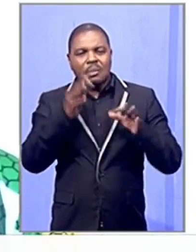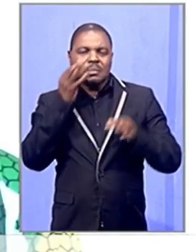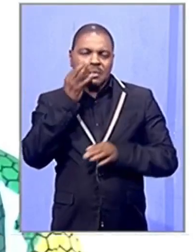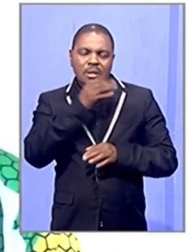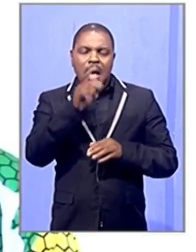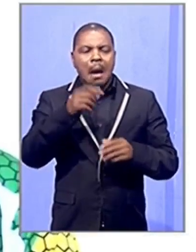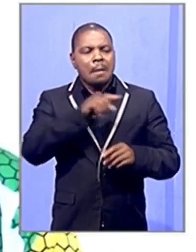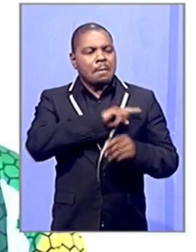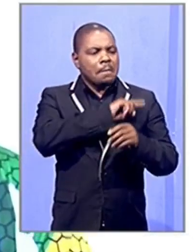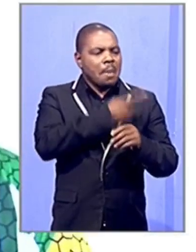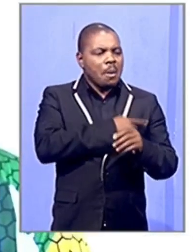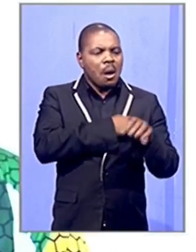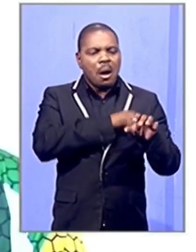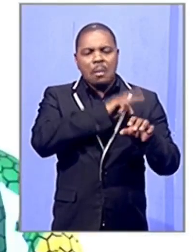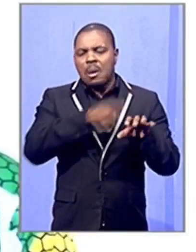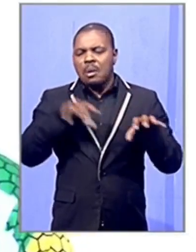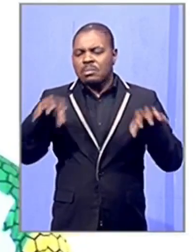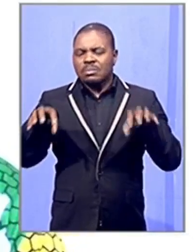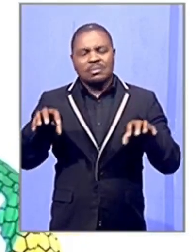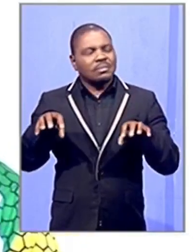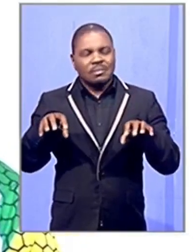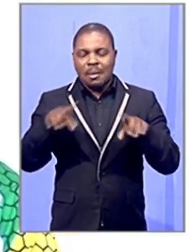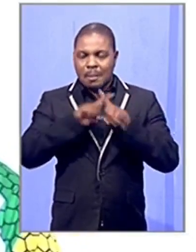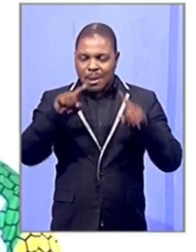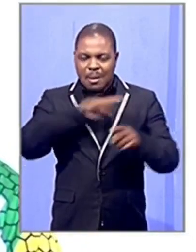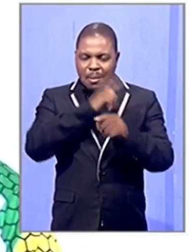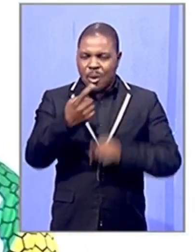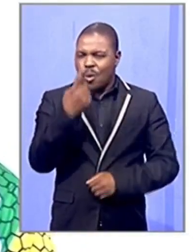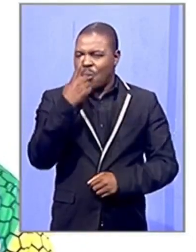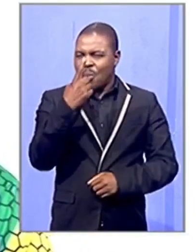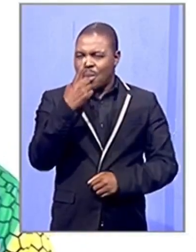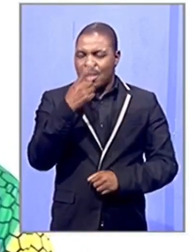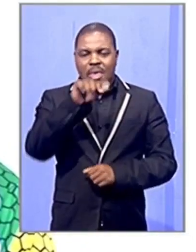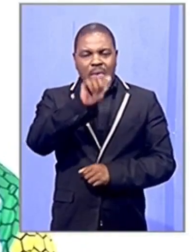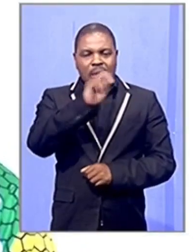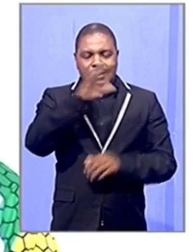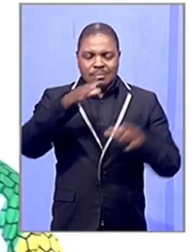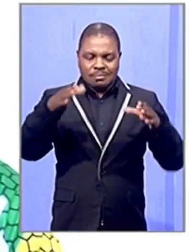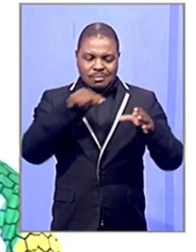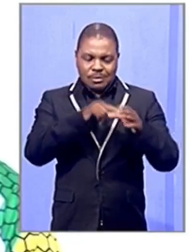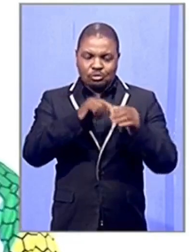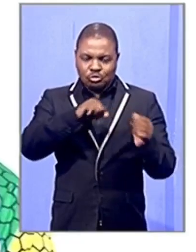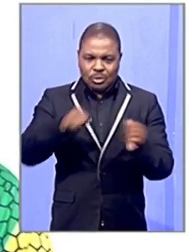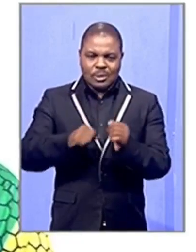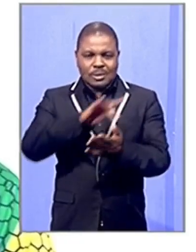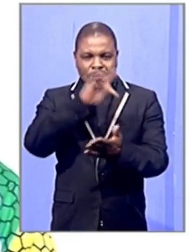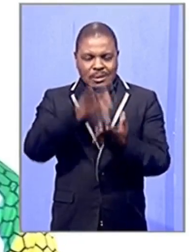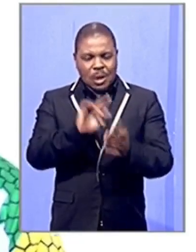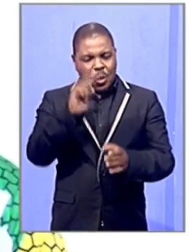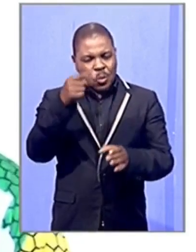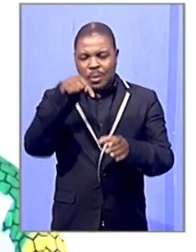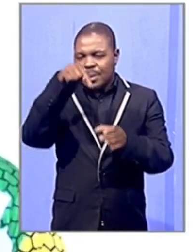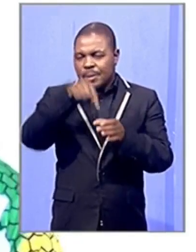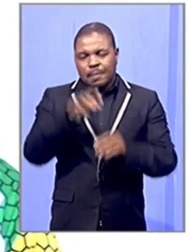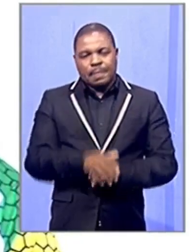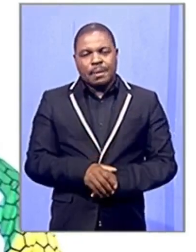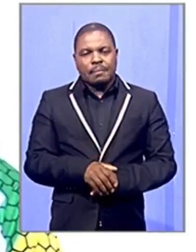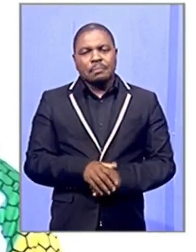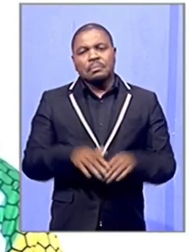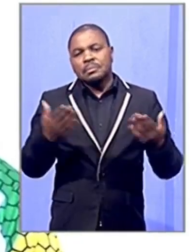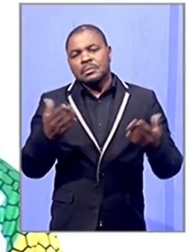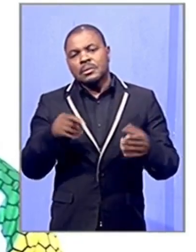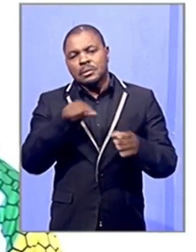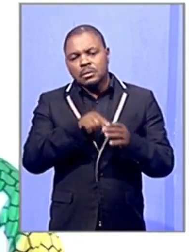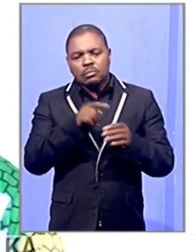only one power when it comes to the ANC. The strategic center is the ANC and only the ANC. And there are comrades who